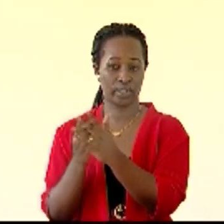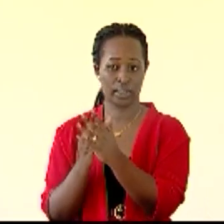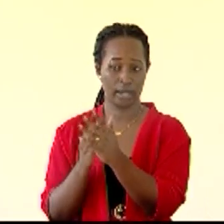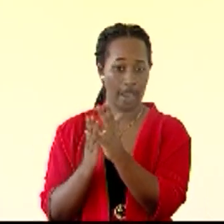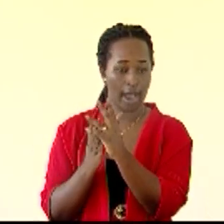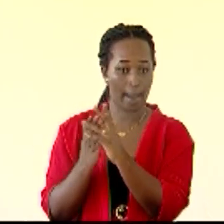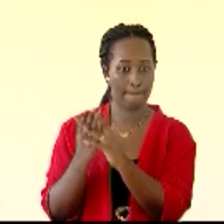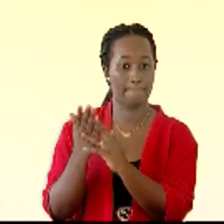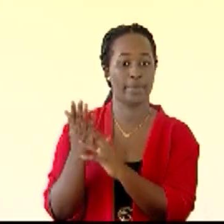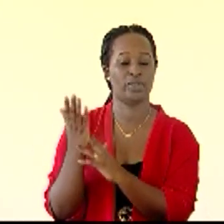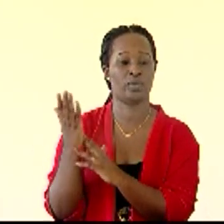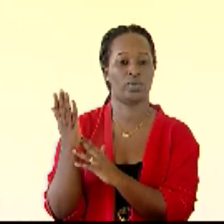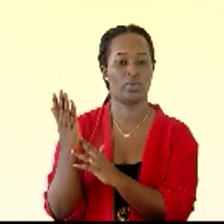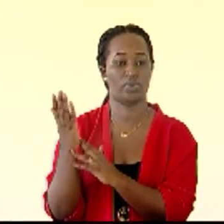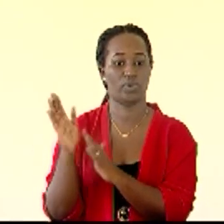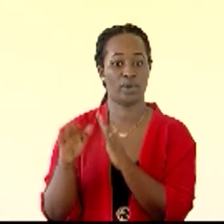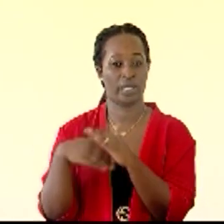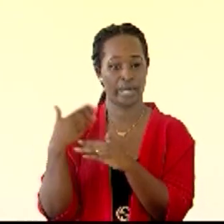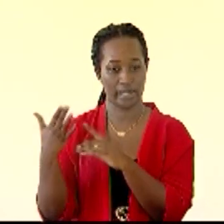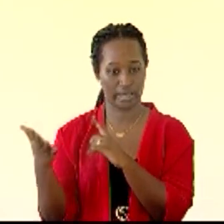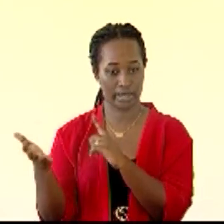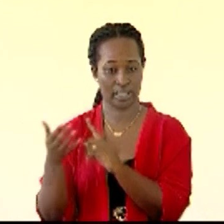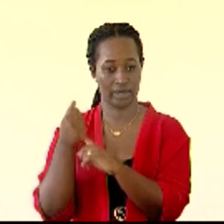through and received by